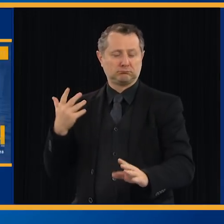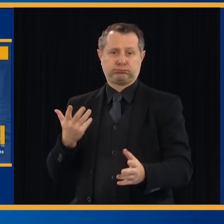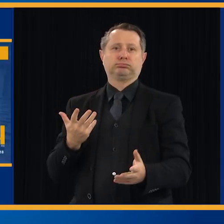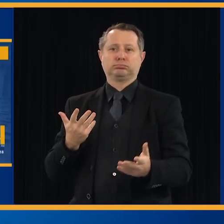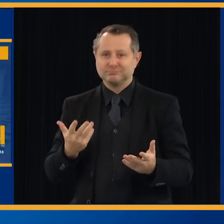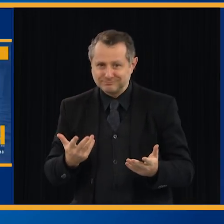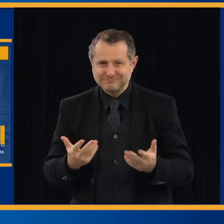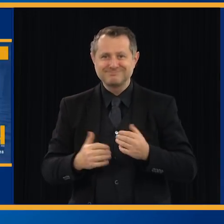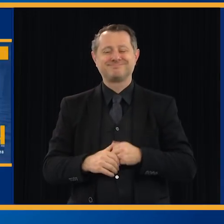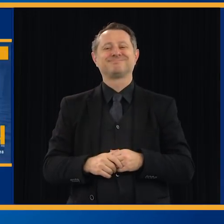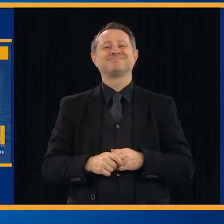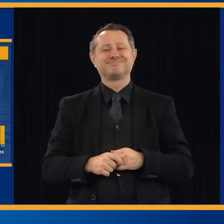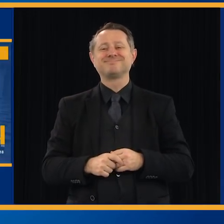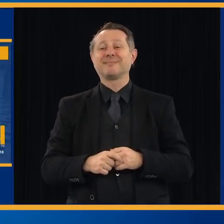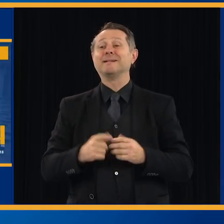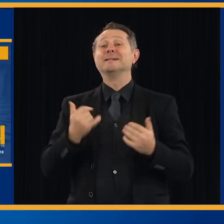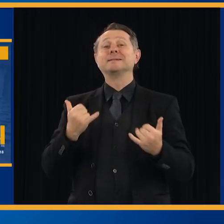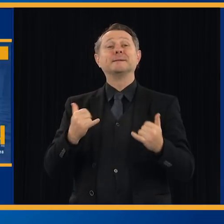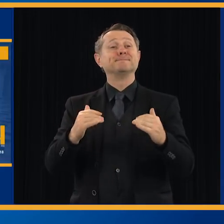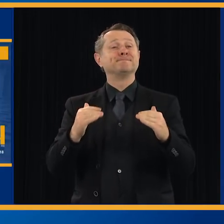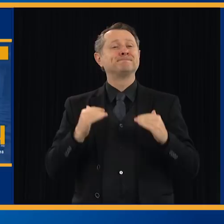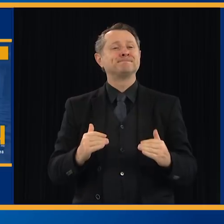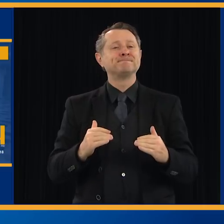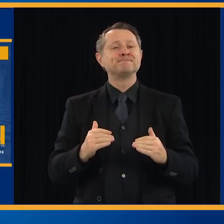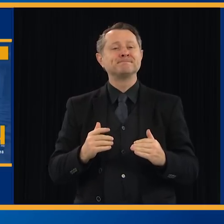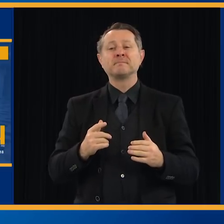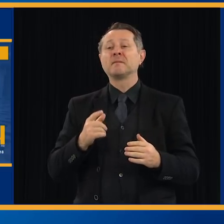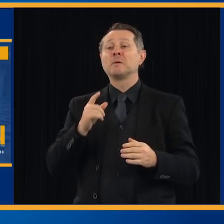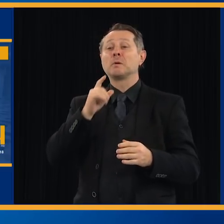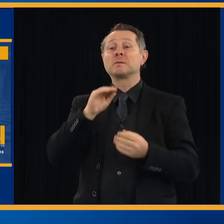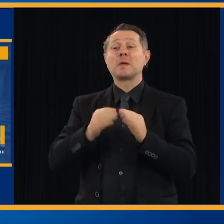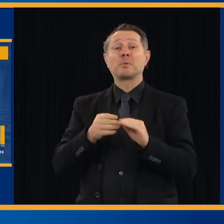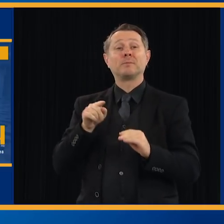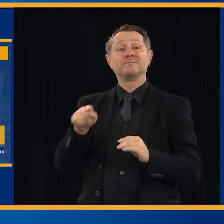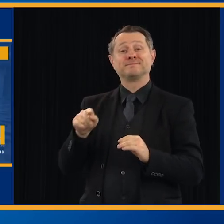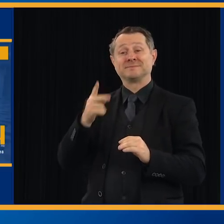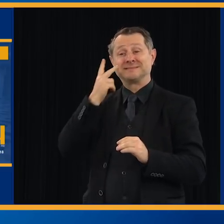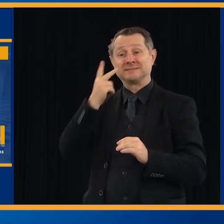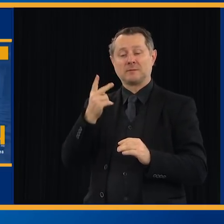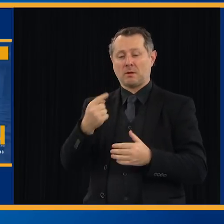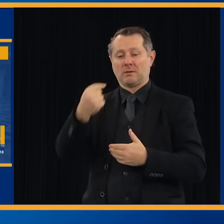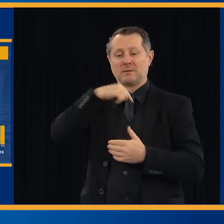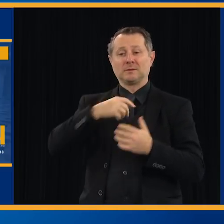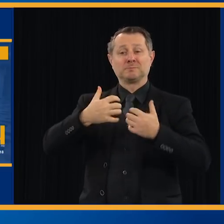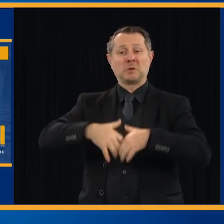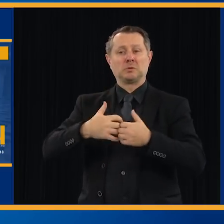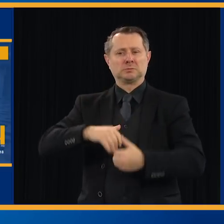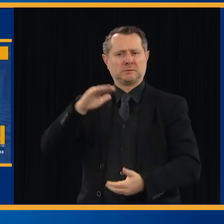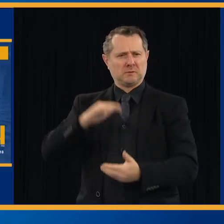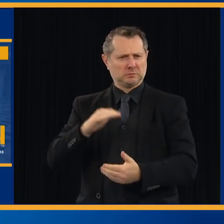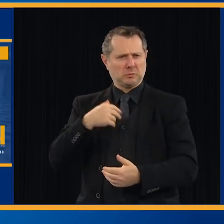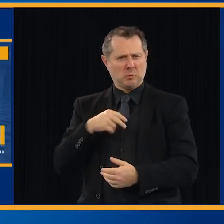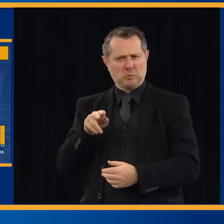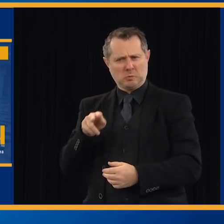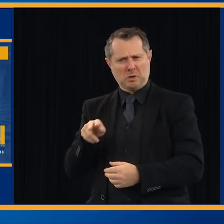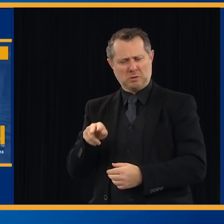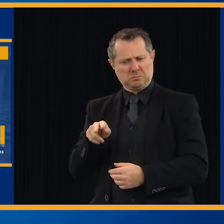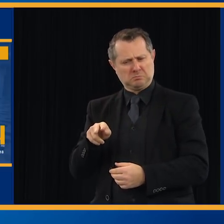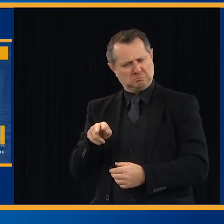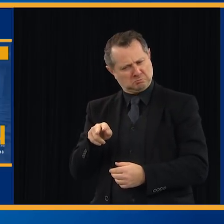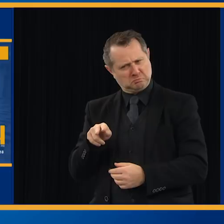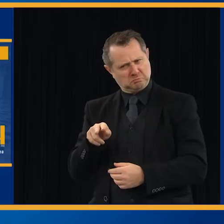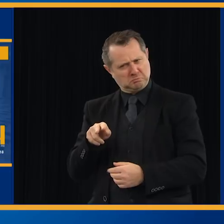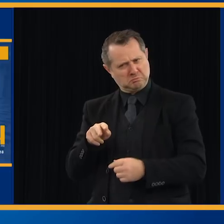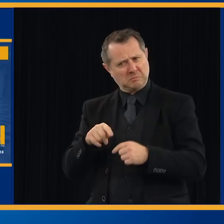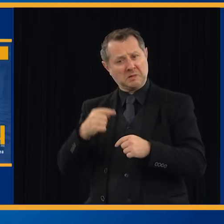what the numbers are saying. This number of intubations, which I watch carefully because intubations